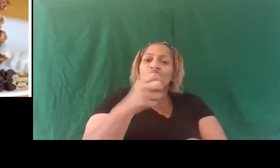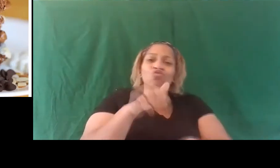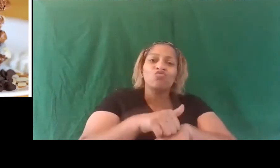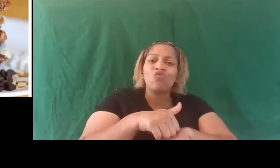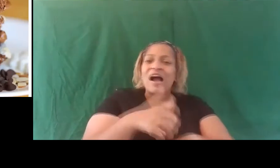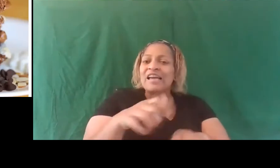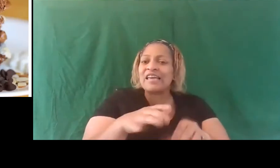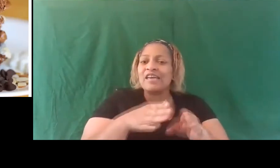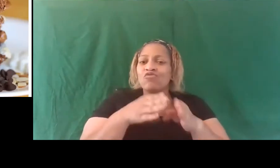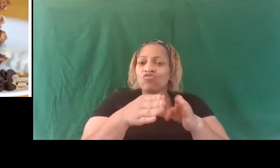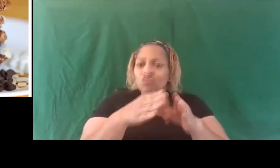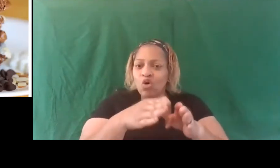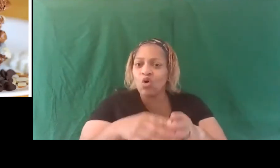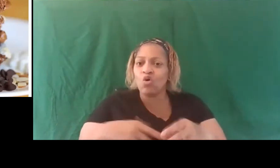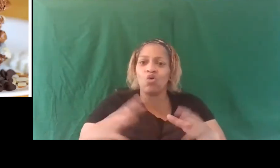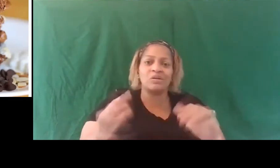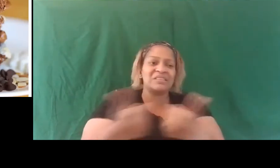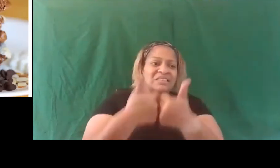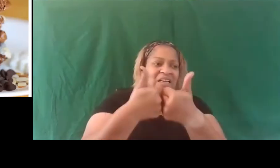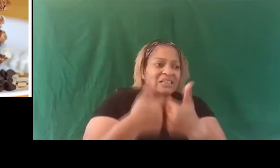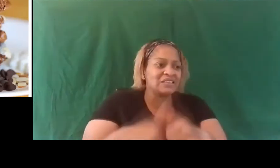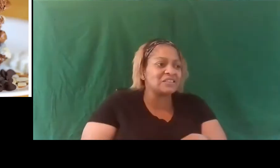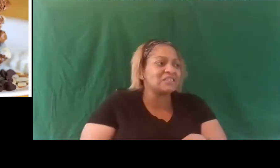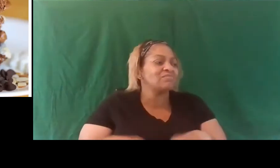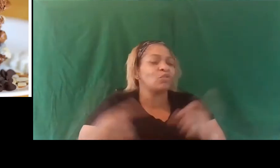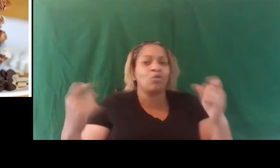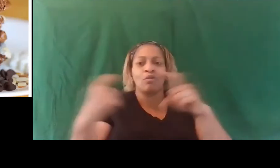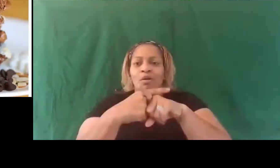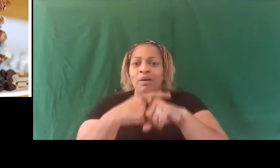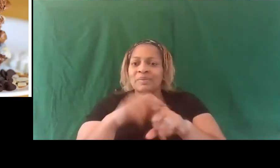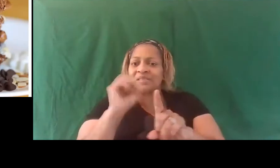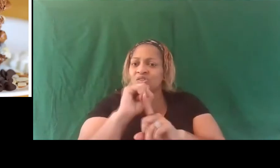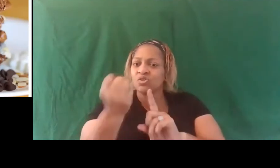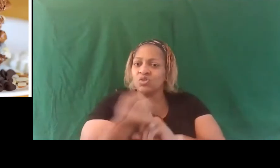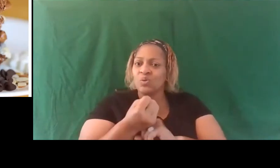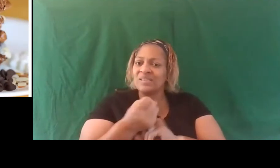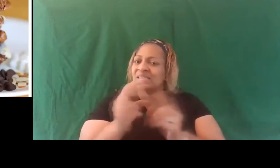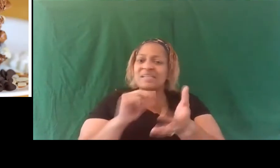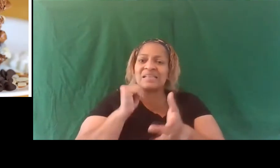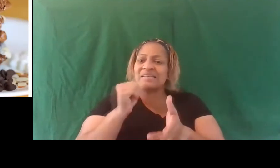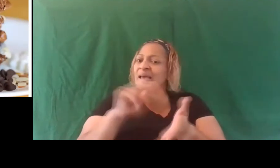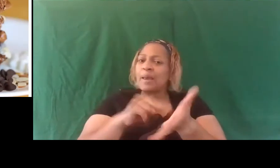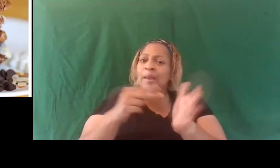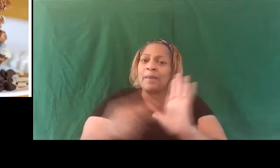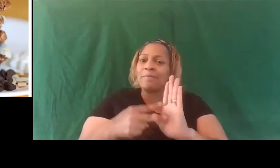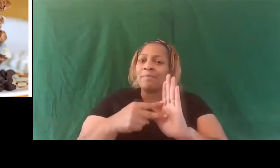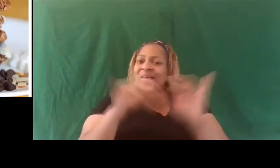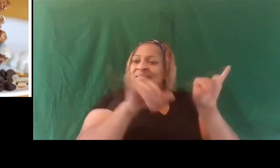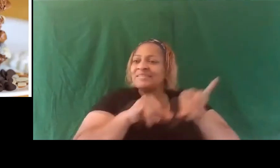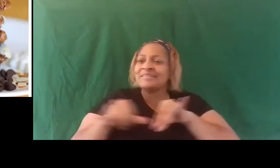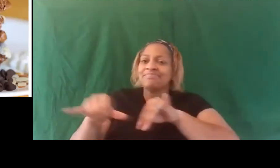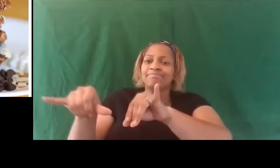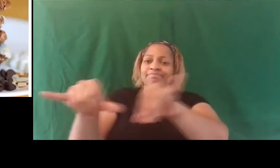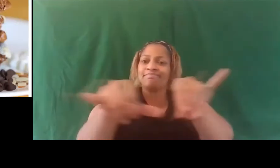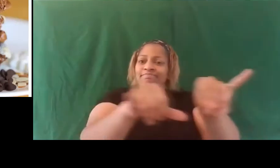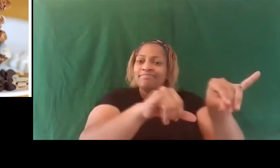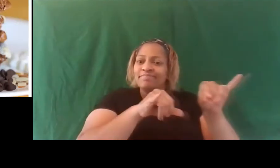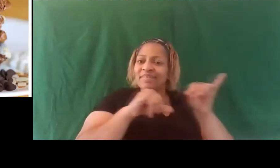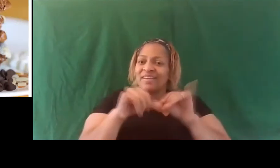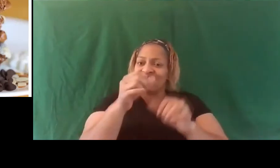a challenge doesn't make it a set standard for everyone throughout